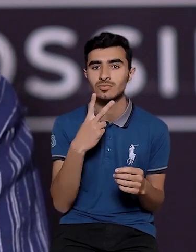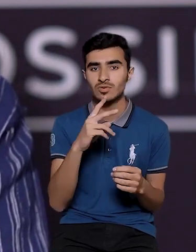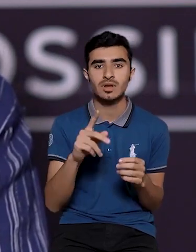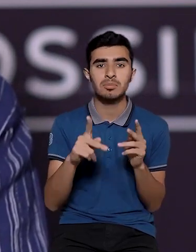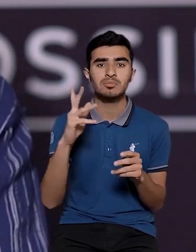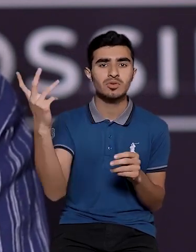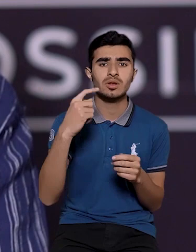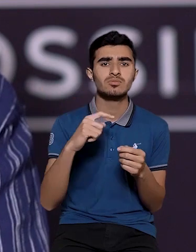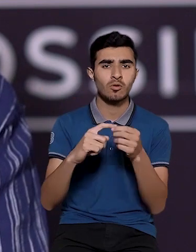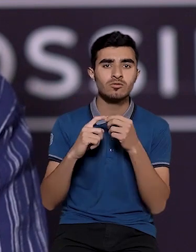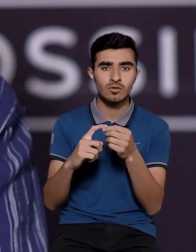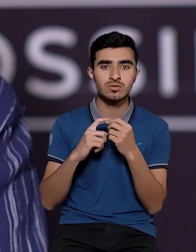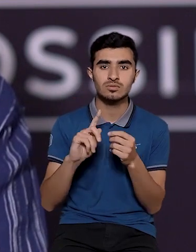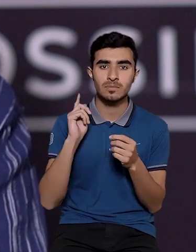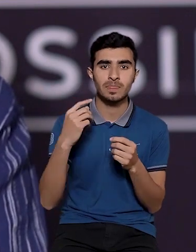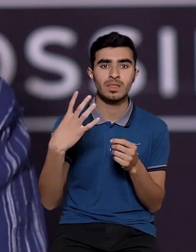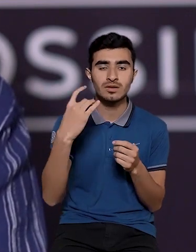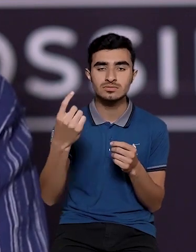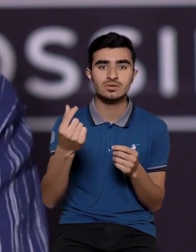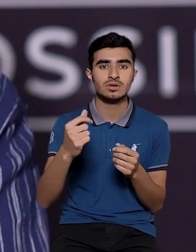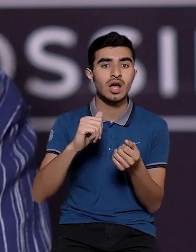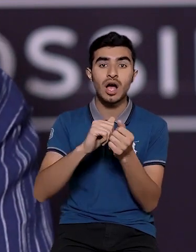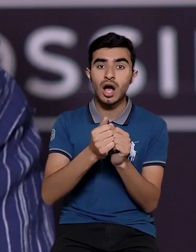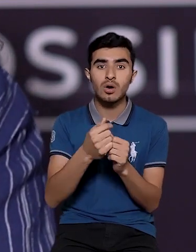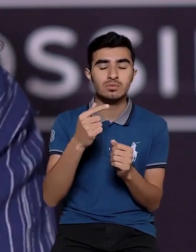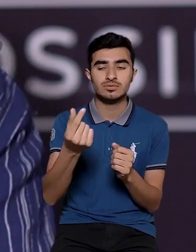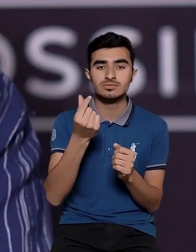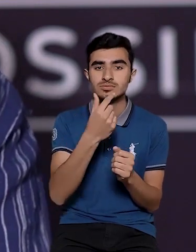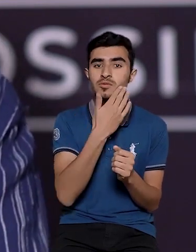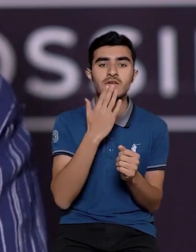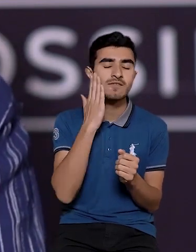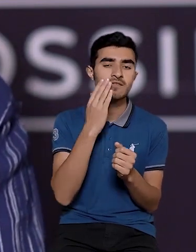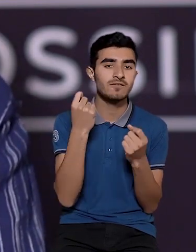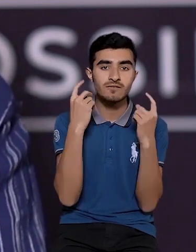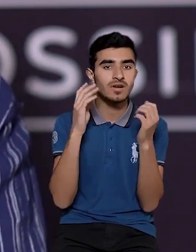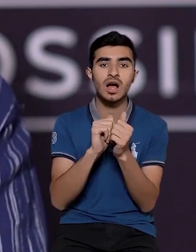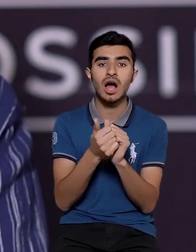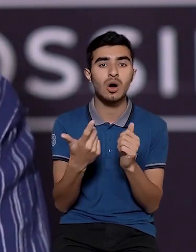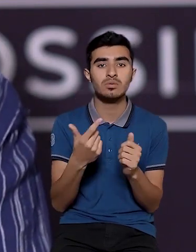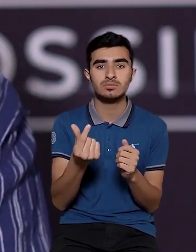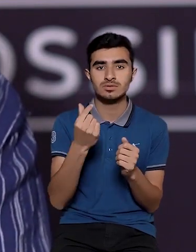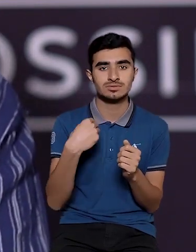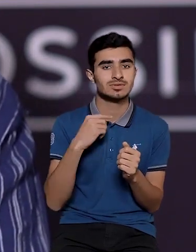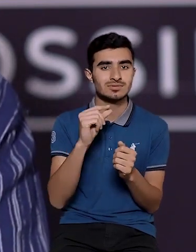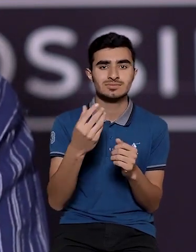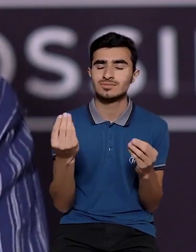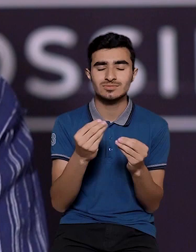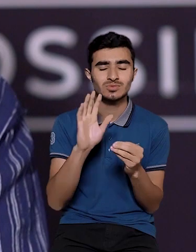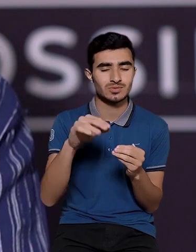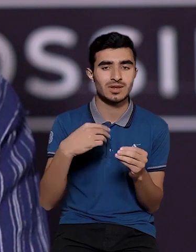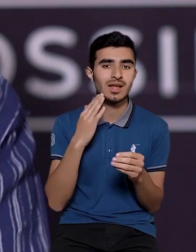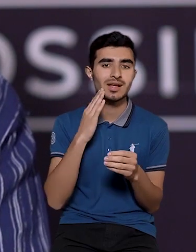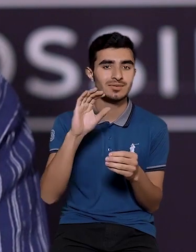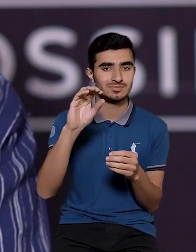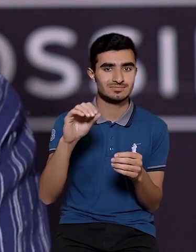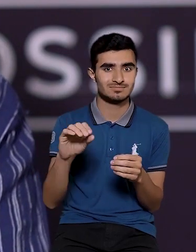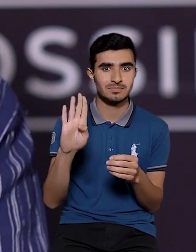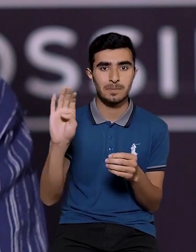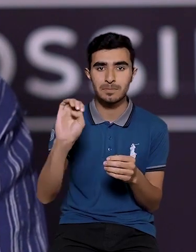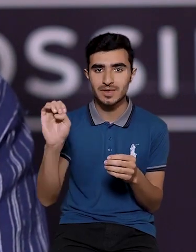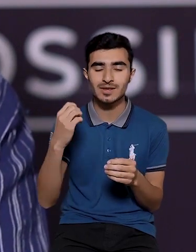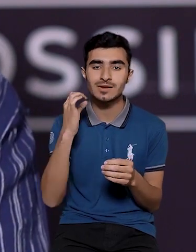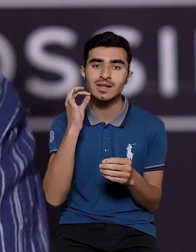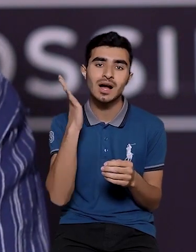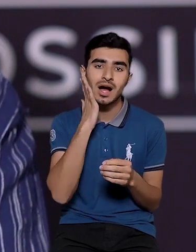There's just so much improvement in 3 days that some people have actually told me, people have started asking, where are you getting your facials done